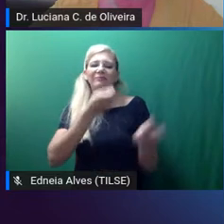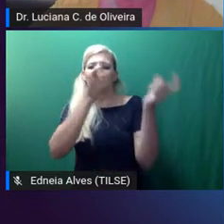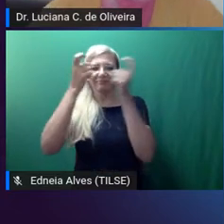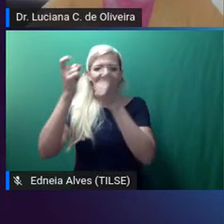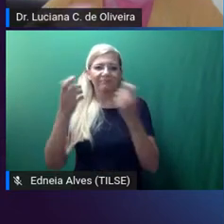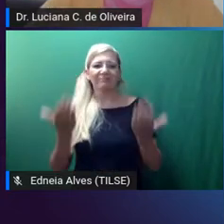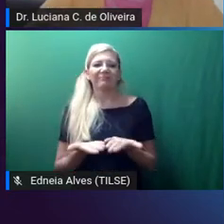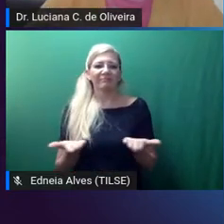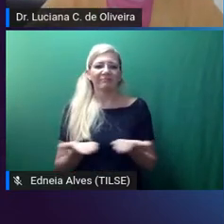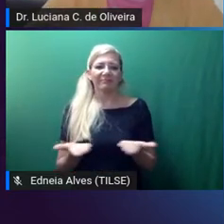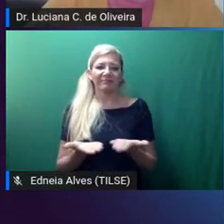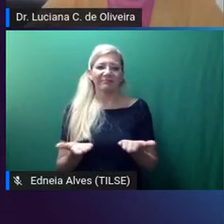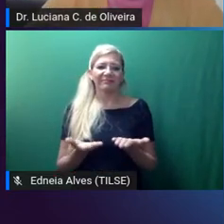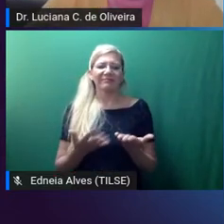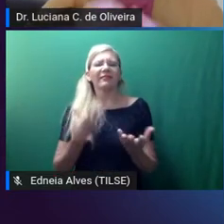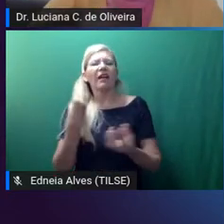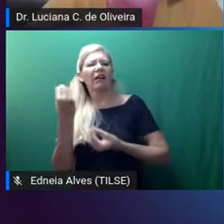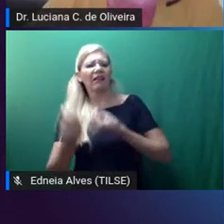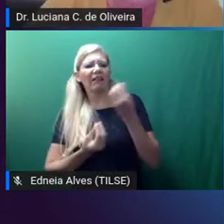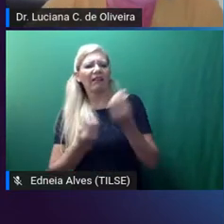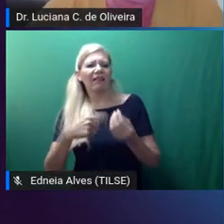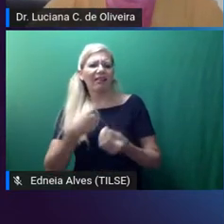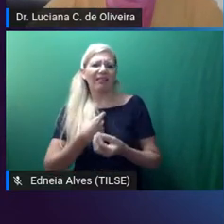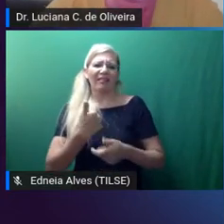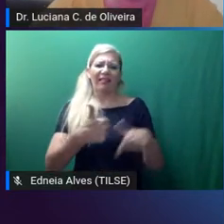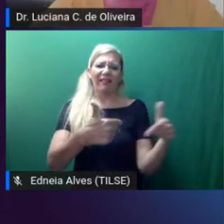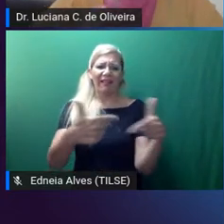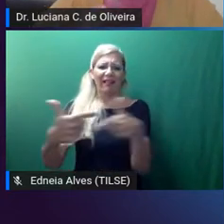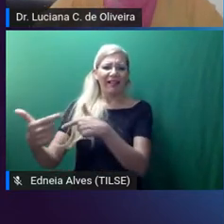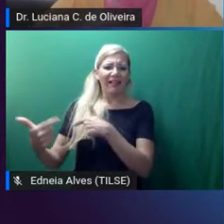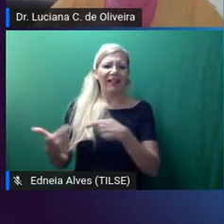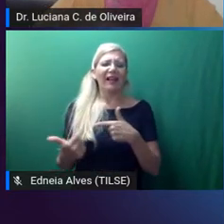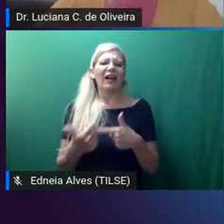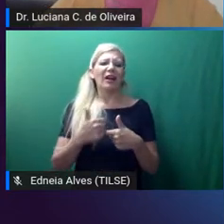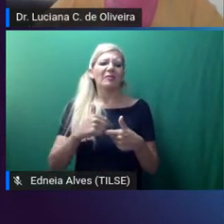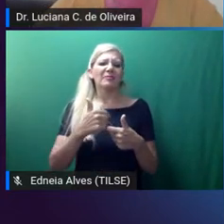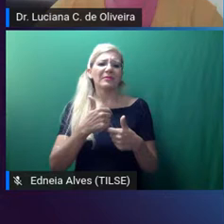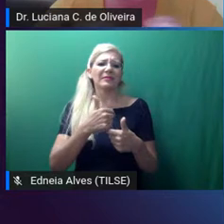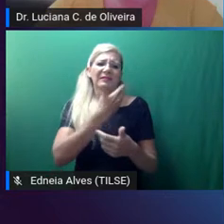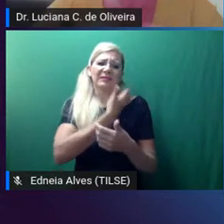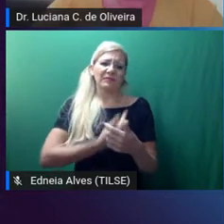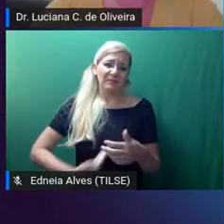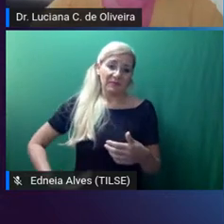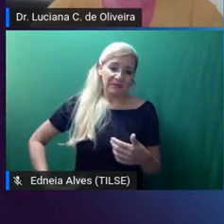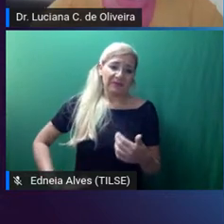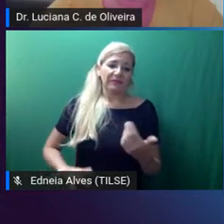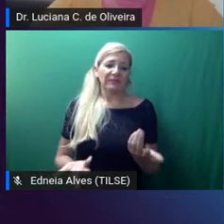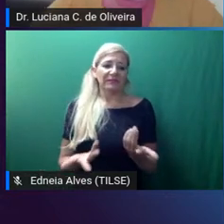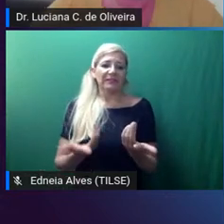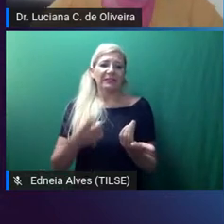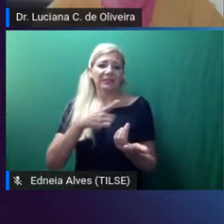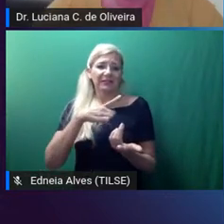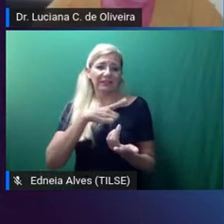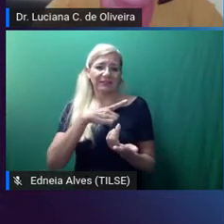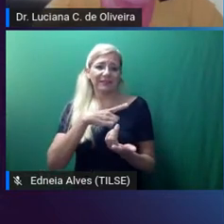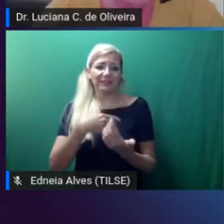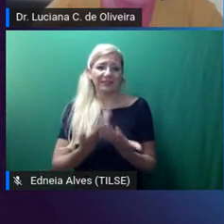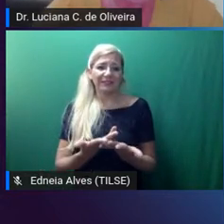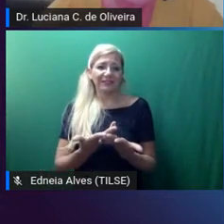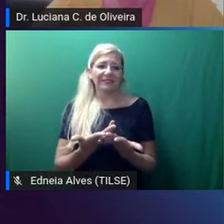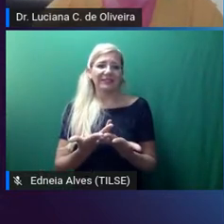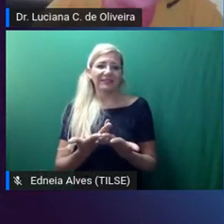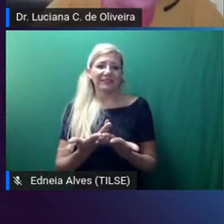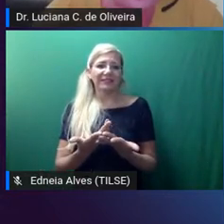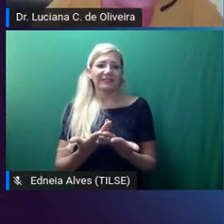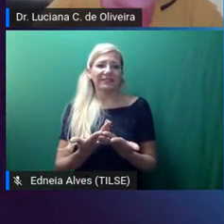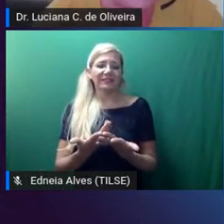is how do we work with publishers to make them aware that they're really